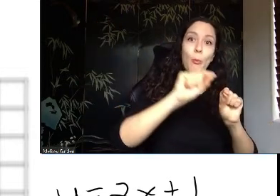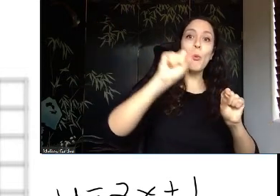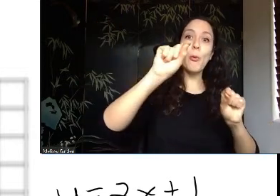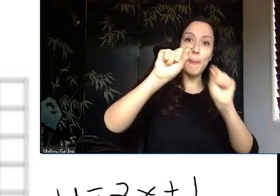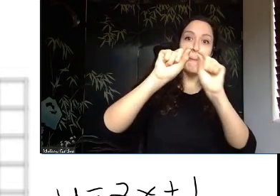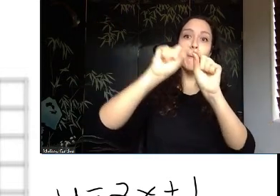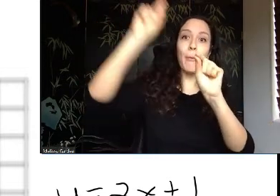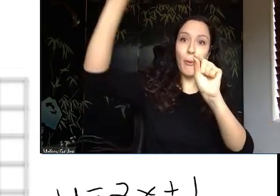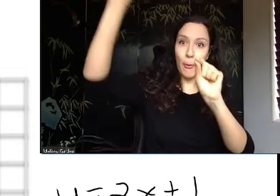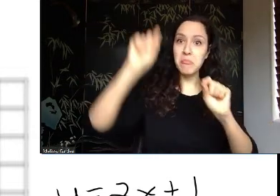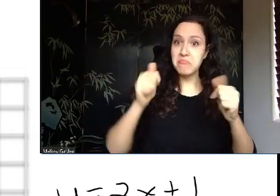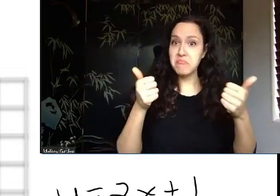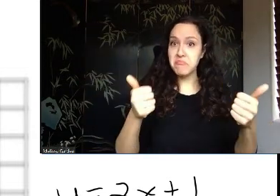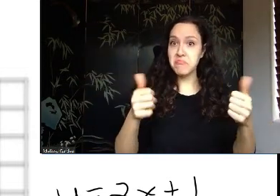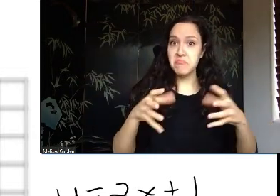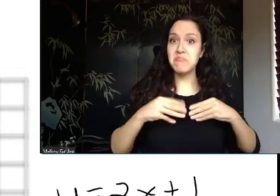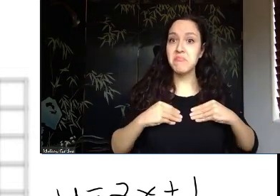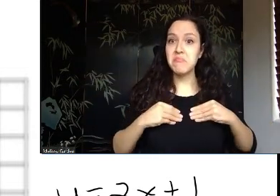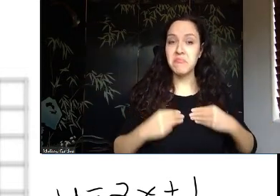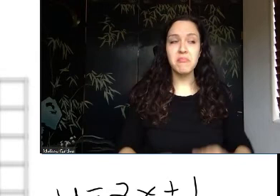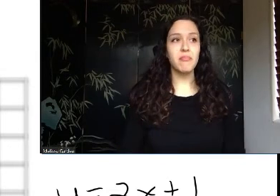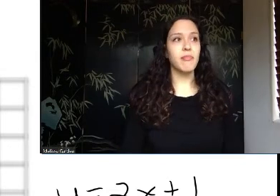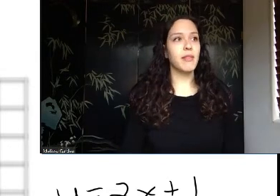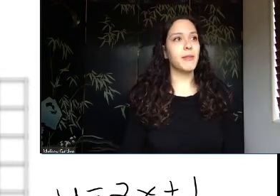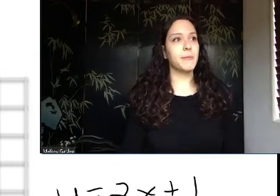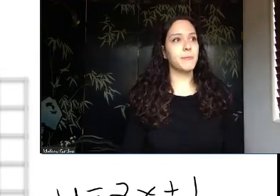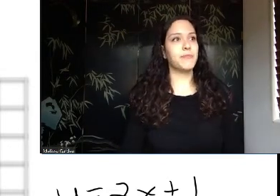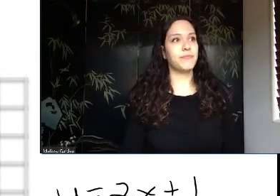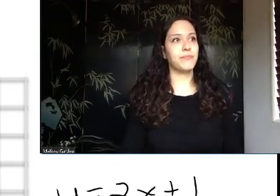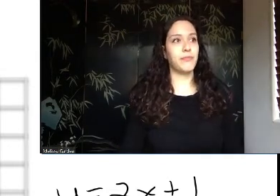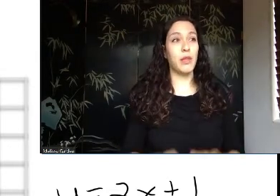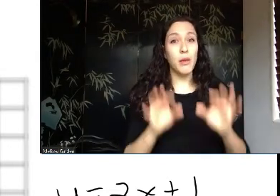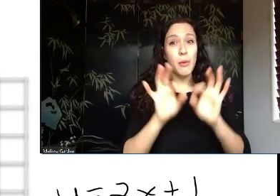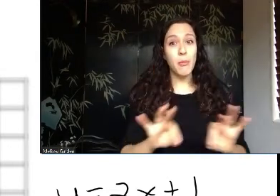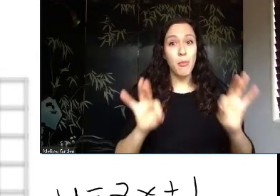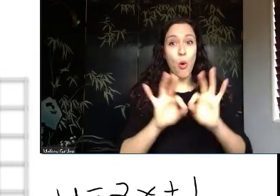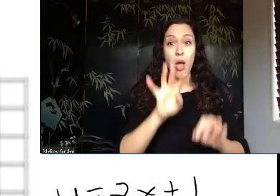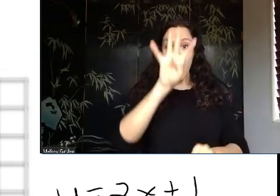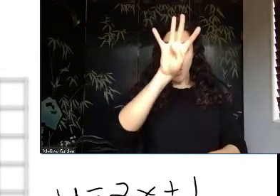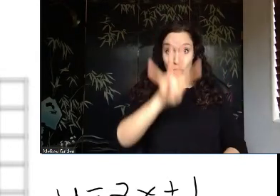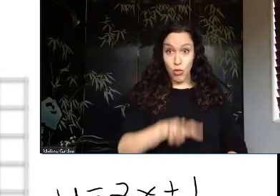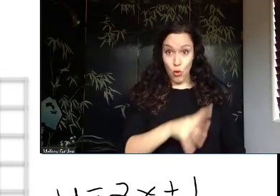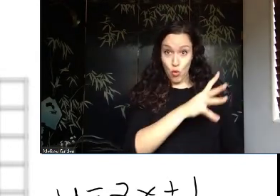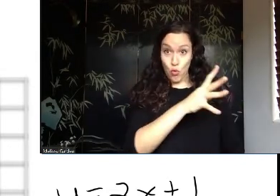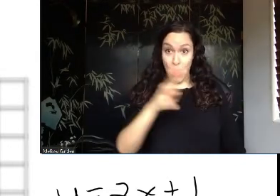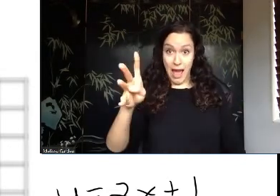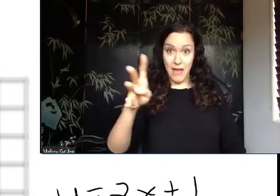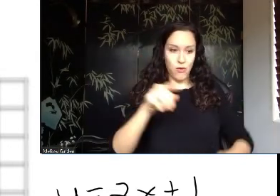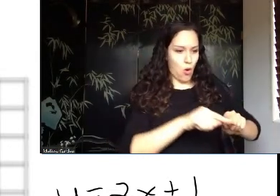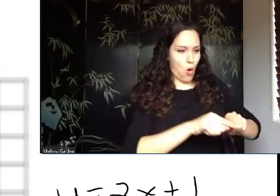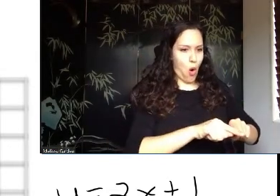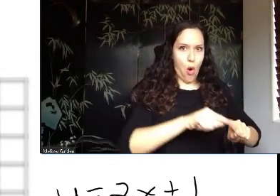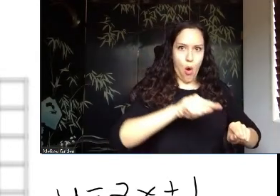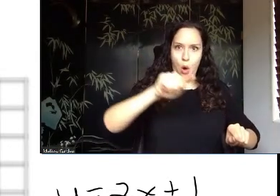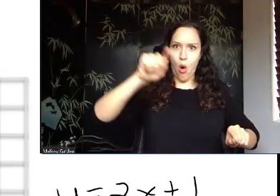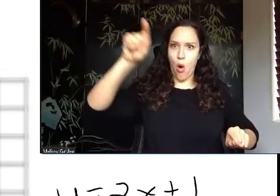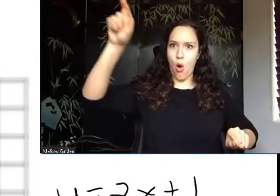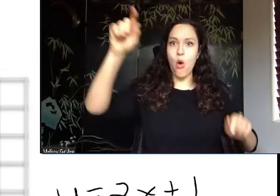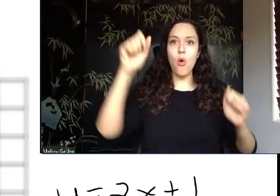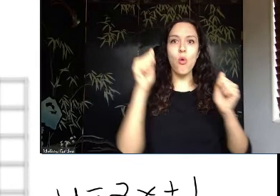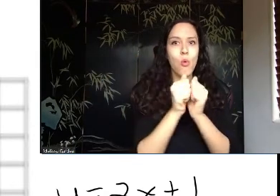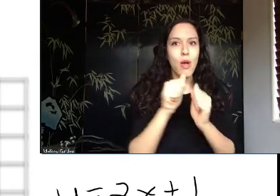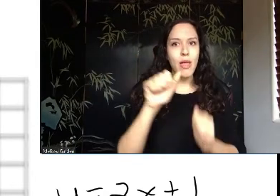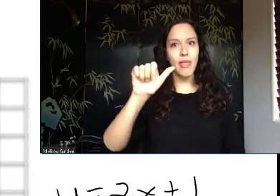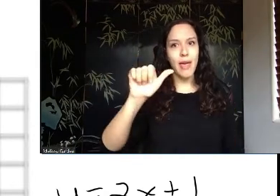Okay, and that's pretty good. Make sure it goes to the edges of the graph with arrows, because a line goes on forever.